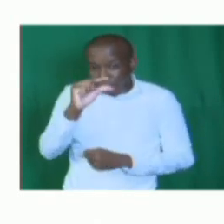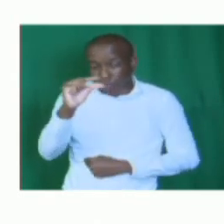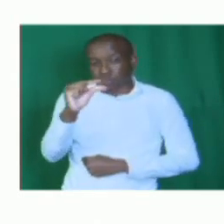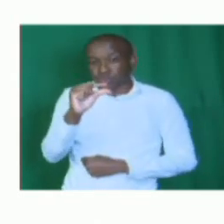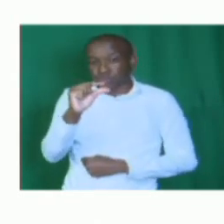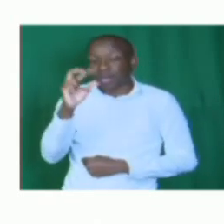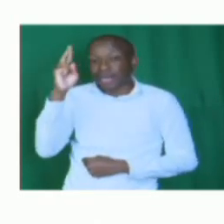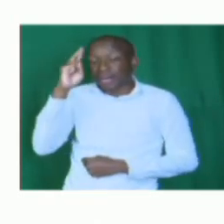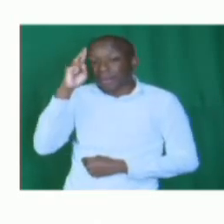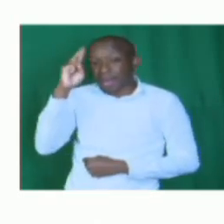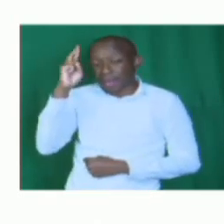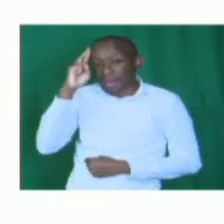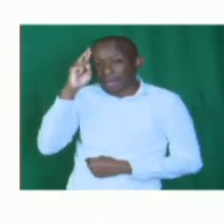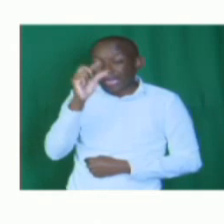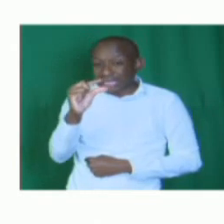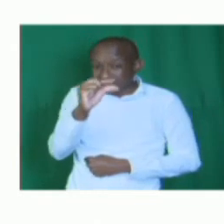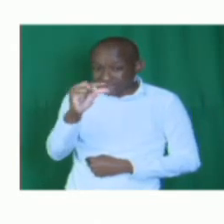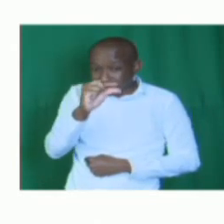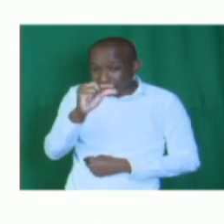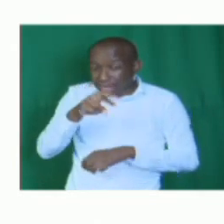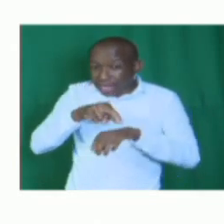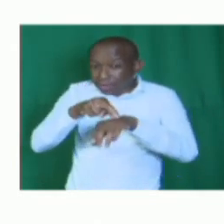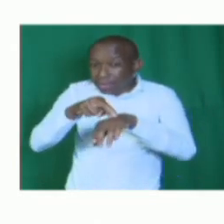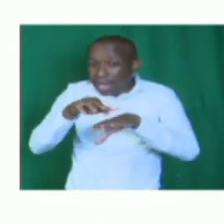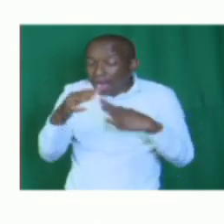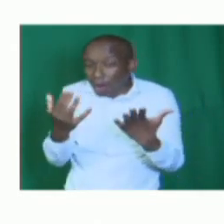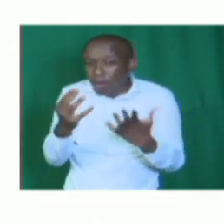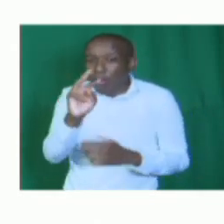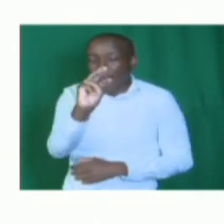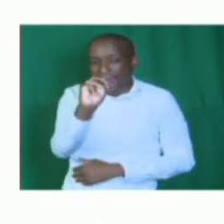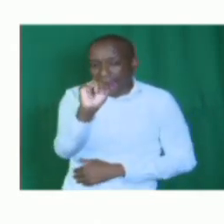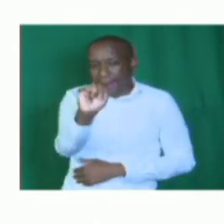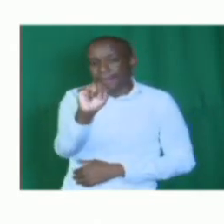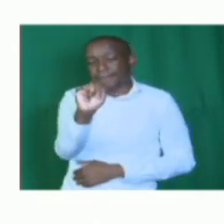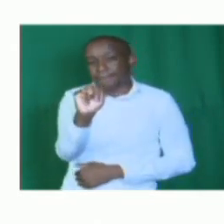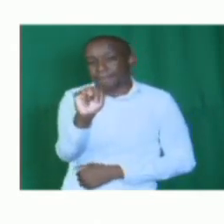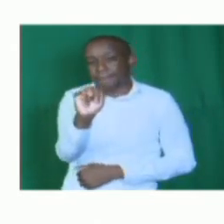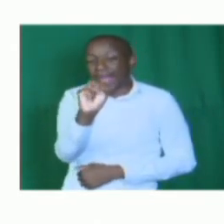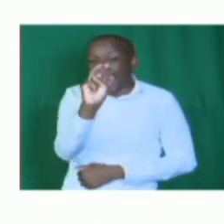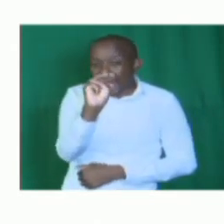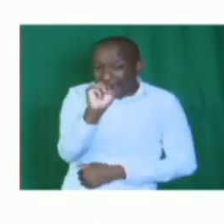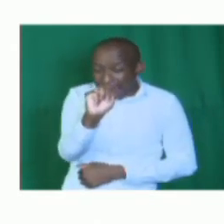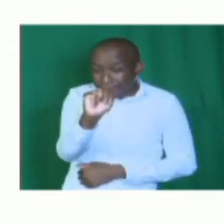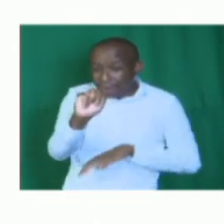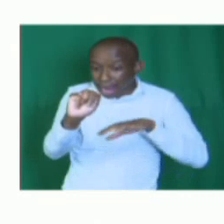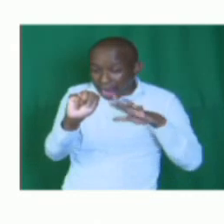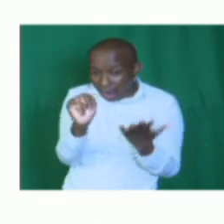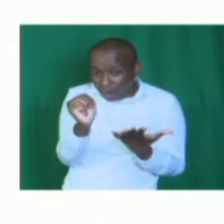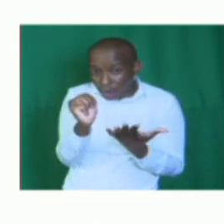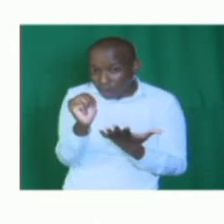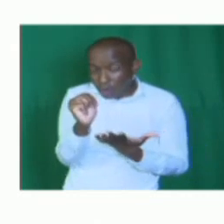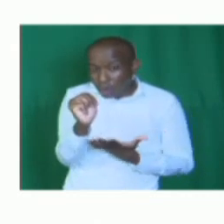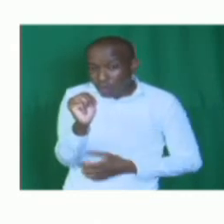said the gradient is represented by m, where m is supposed to be given